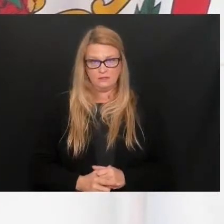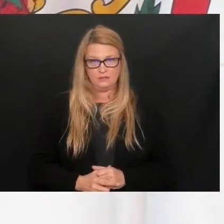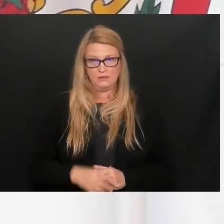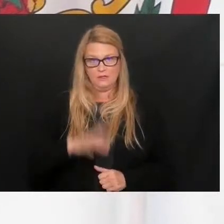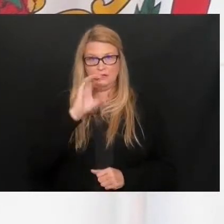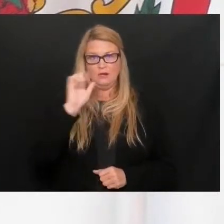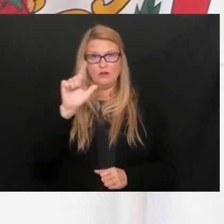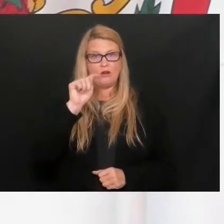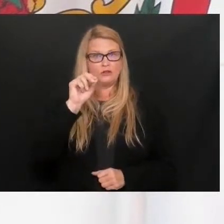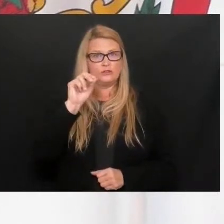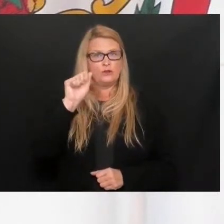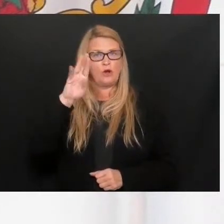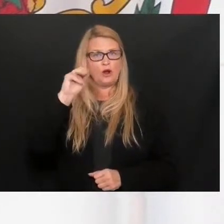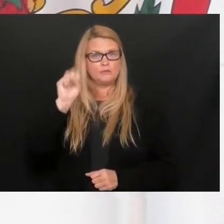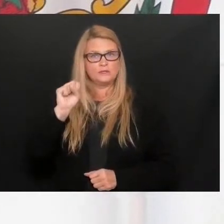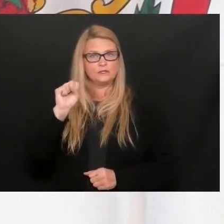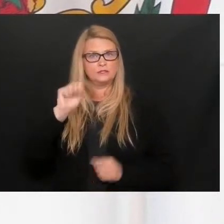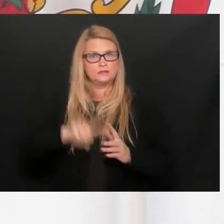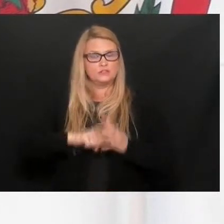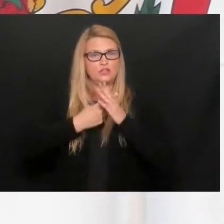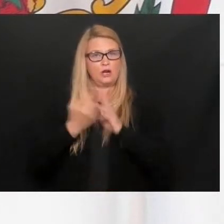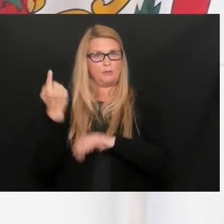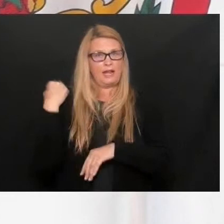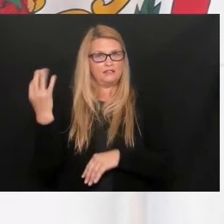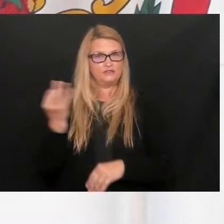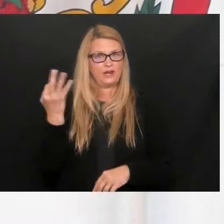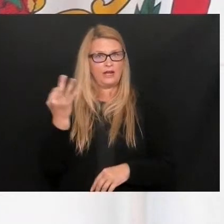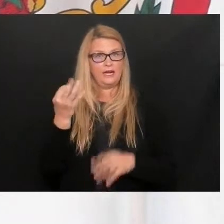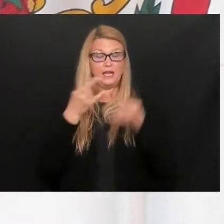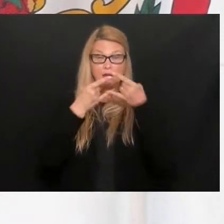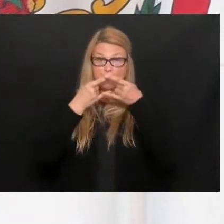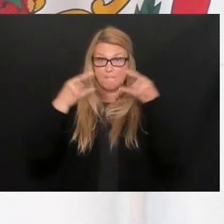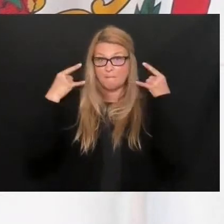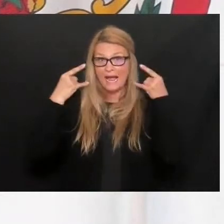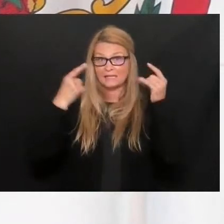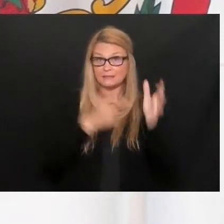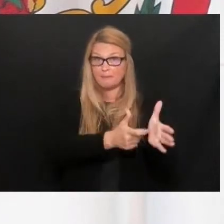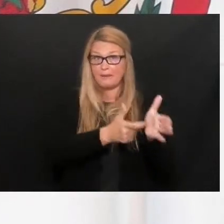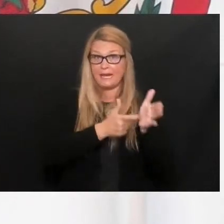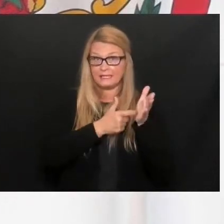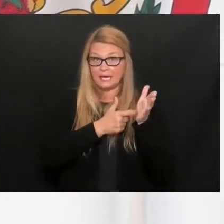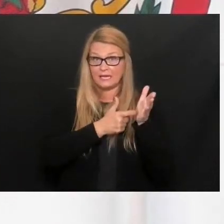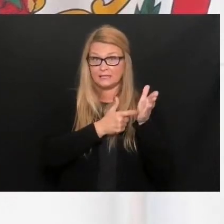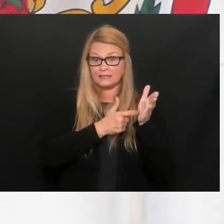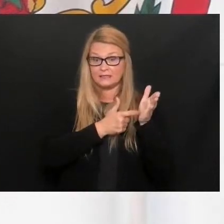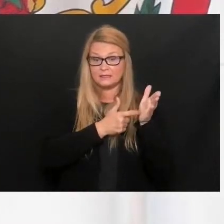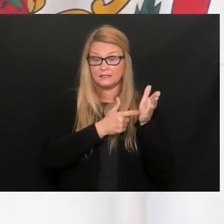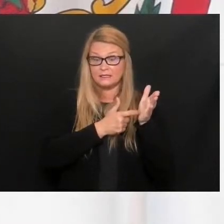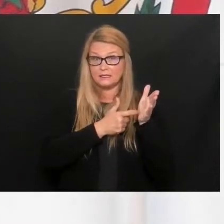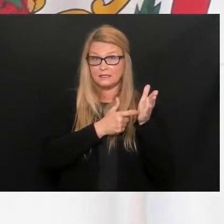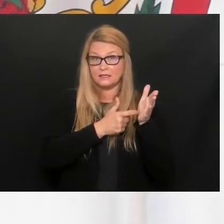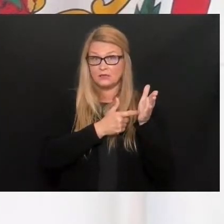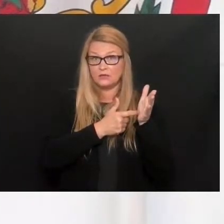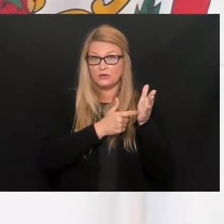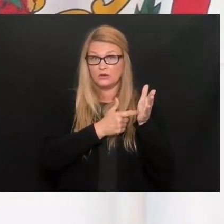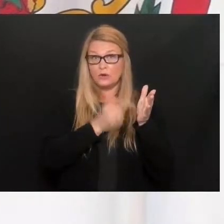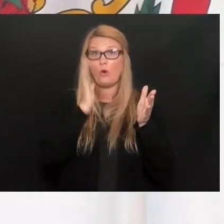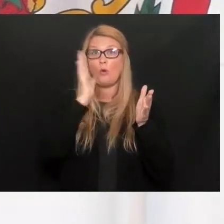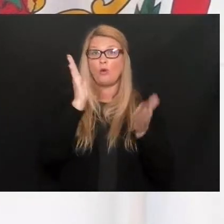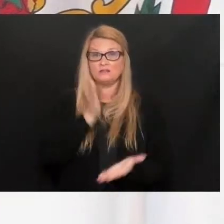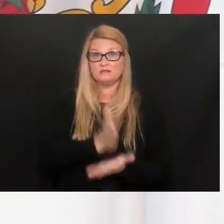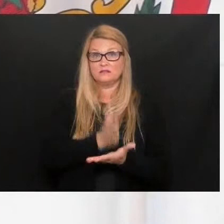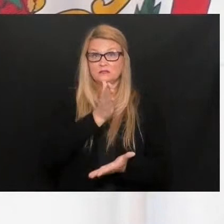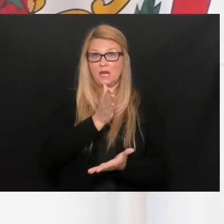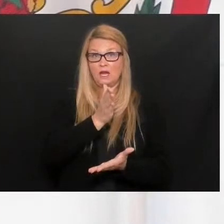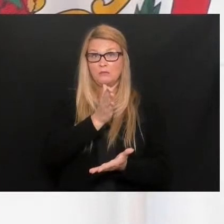last Friday, I want to tell you that our mask mandate, this will be lifted on